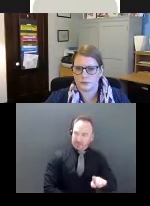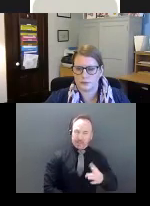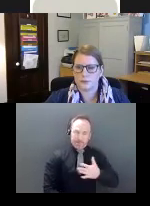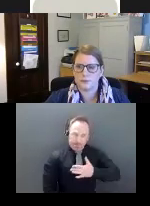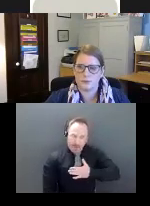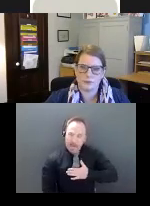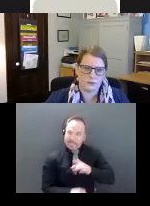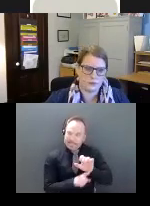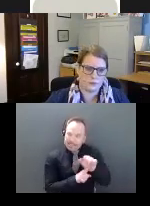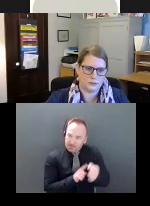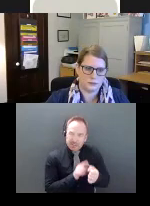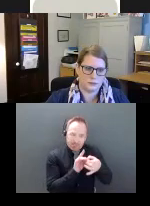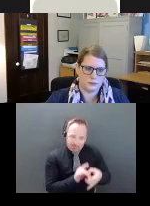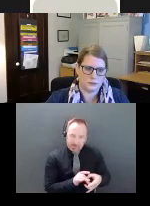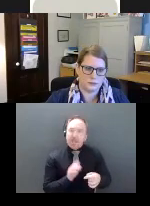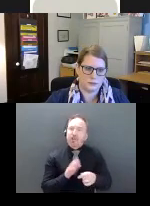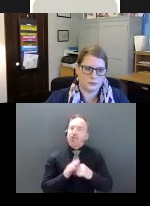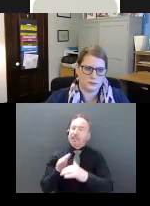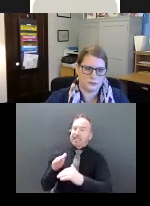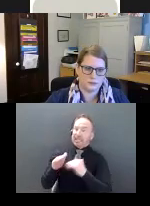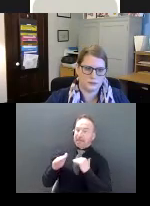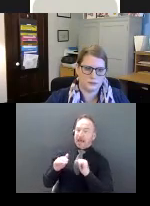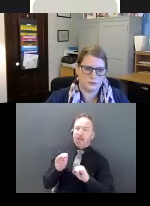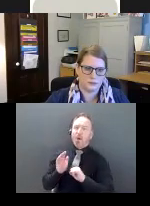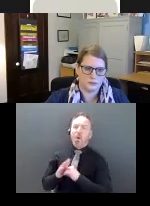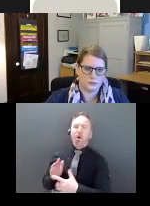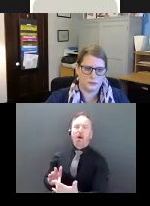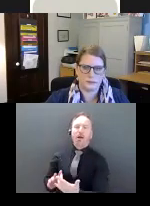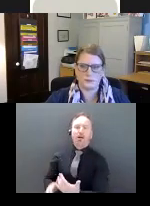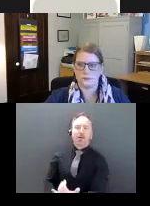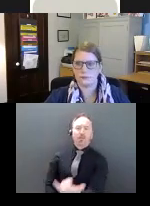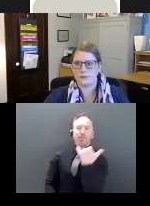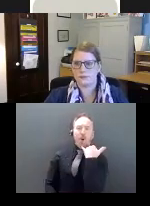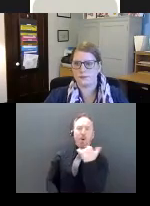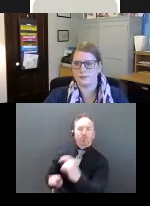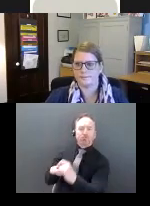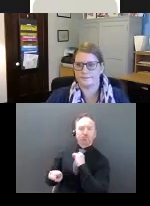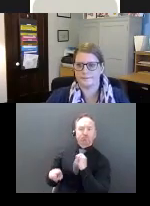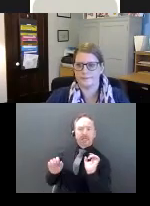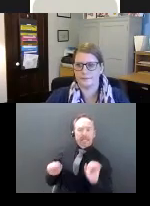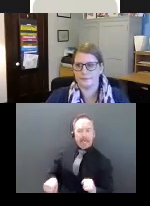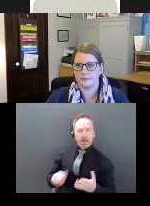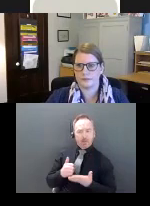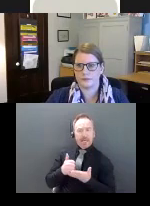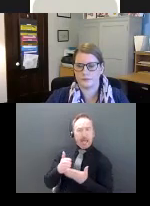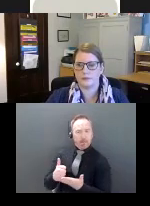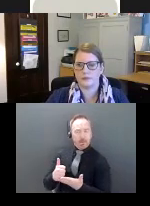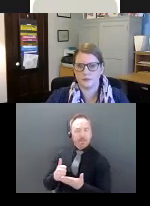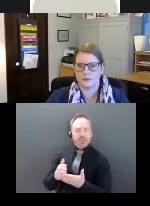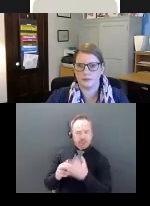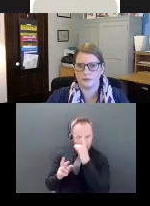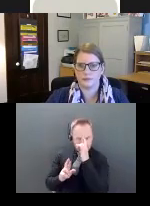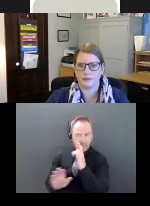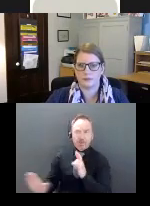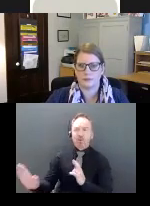ask, email us or give us a call after so we can give further assistance to respect your confidentiality. But we